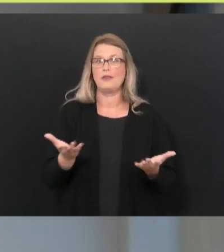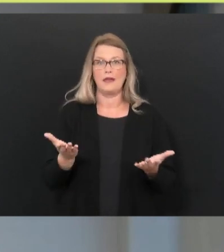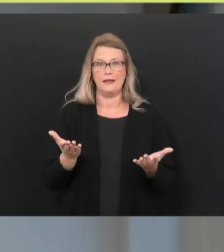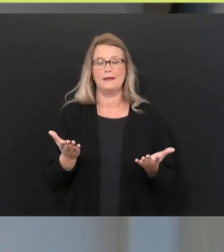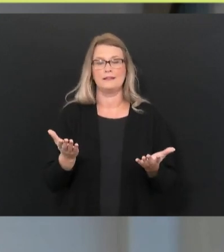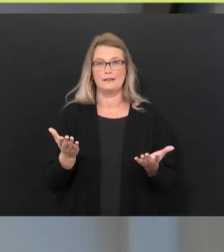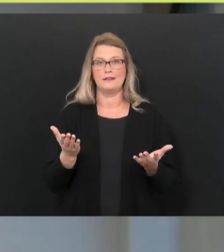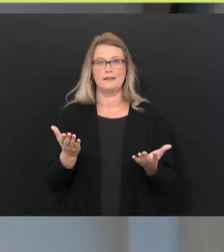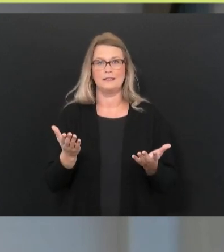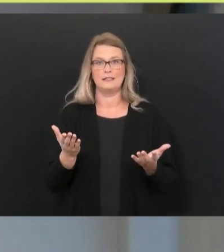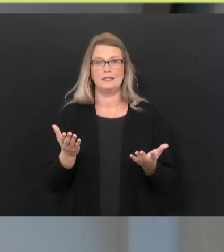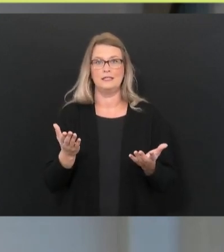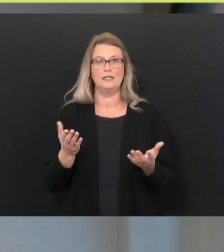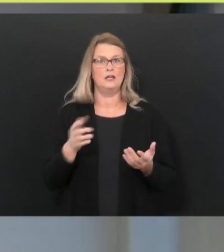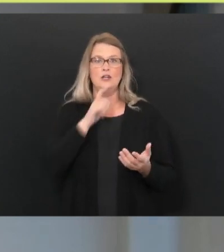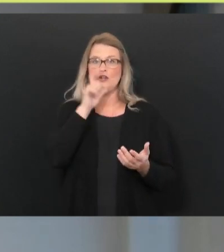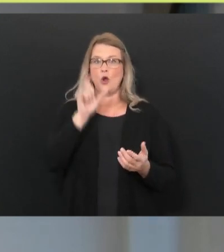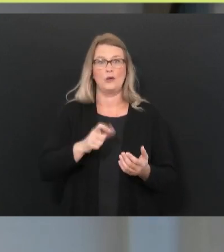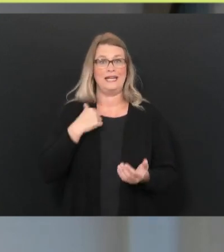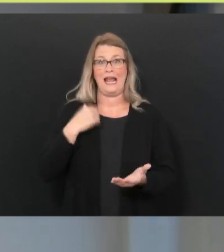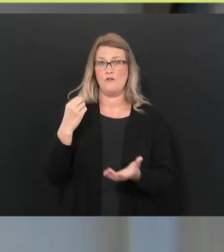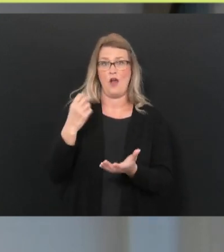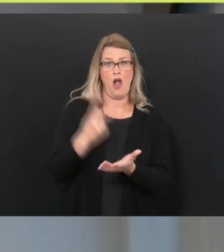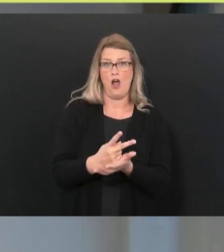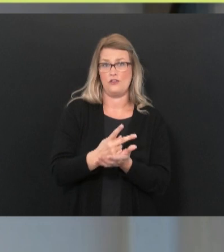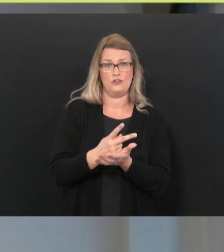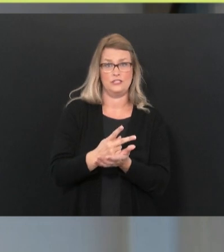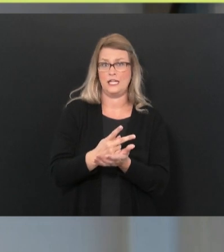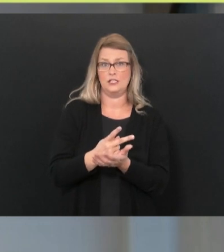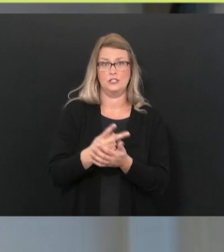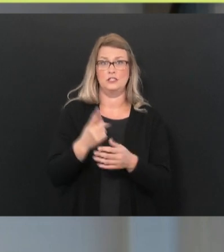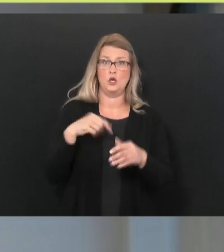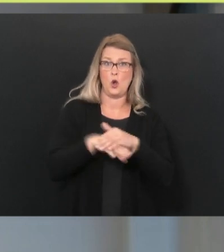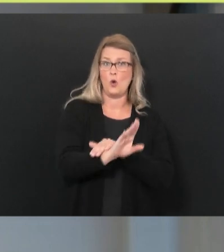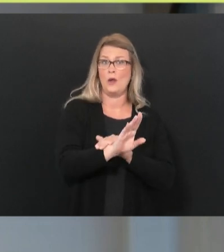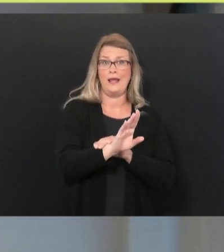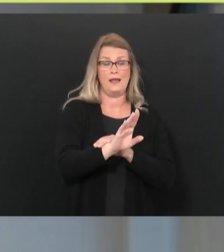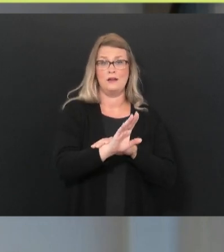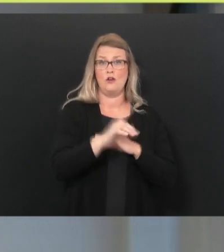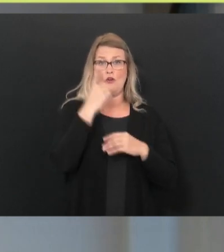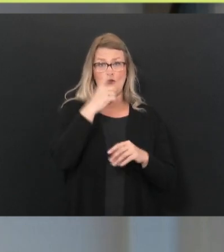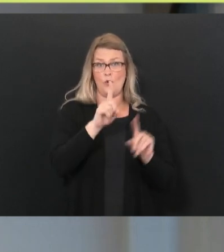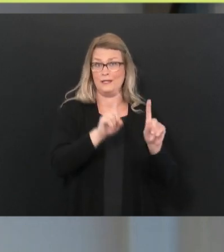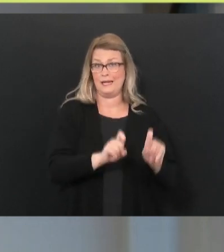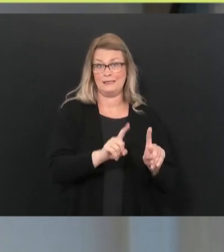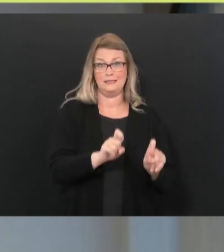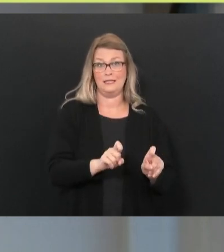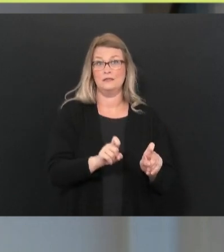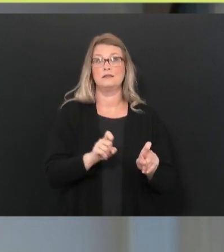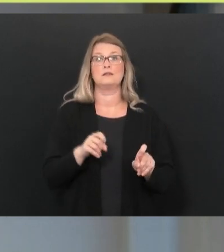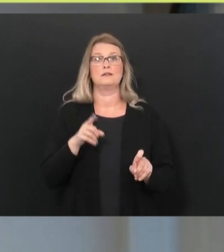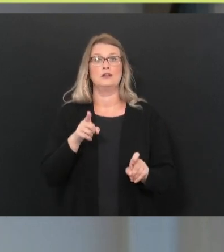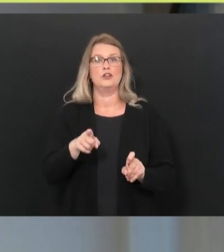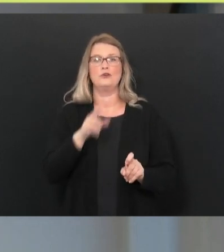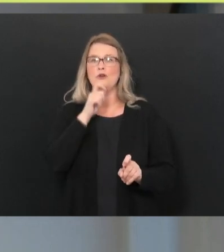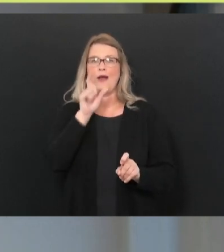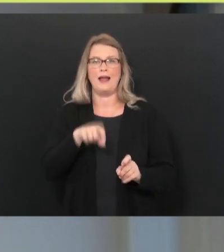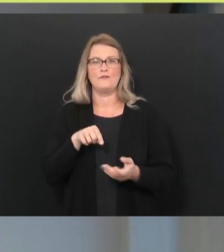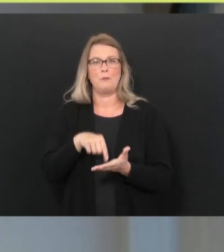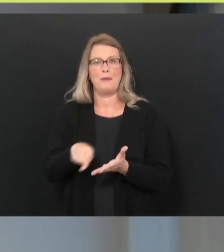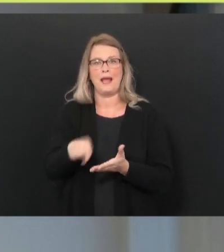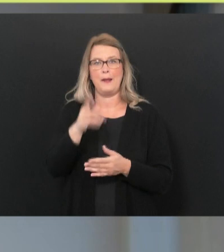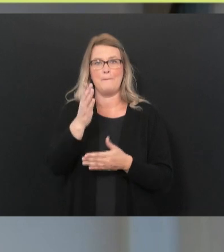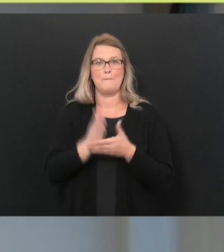prior authorization requirements for COVID-19 testing. Individuals are not required to pay a Part